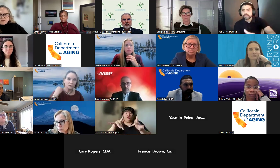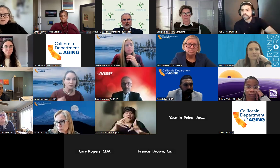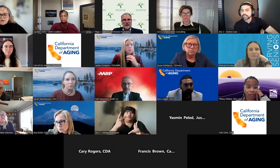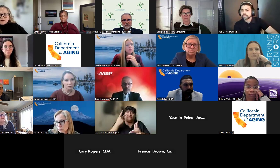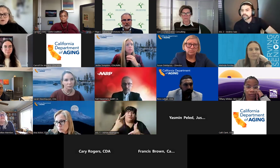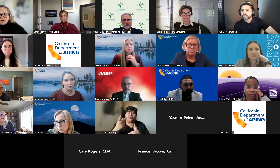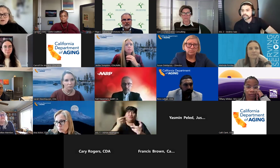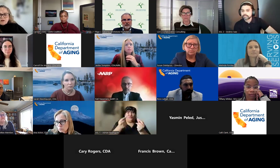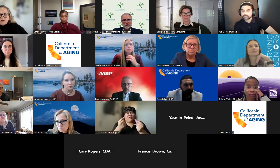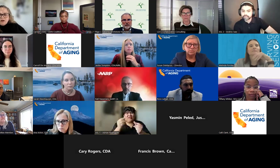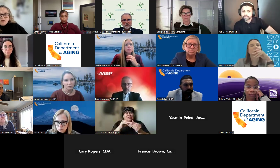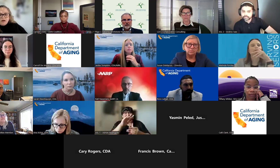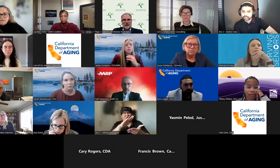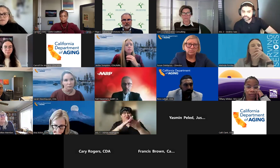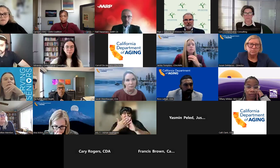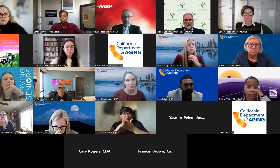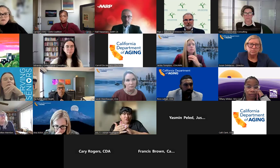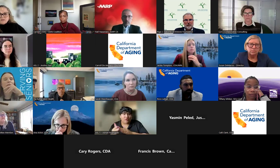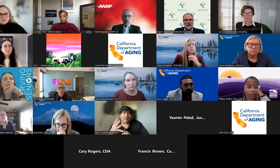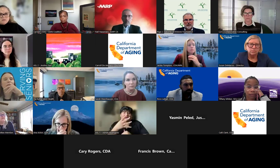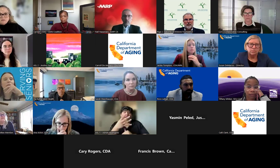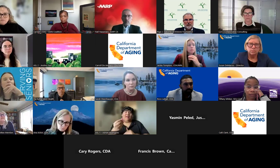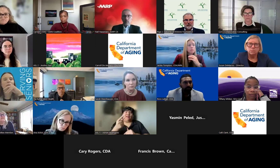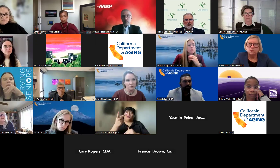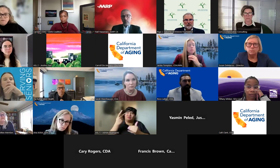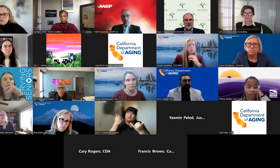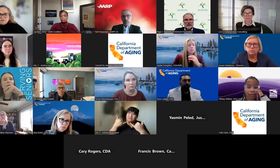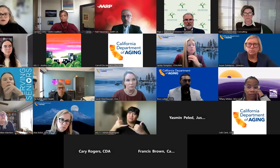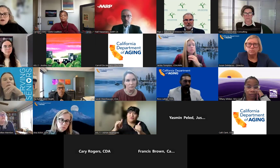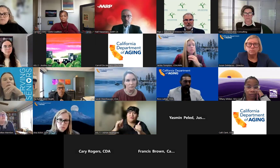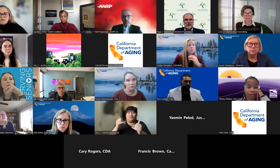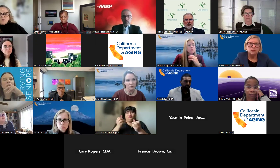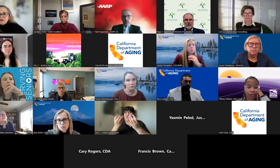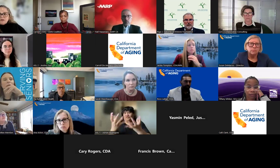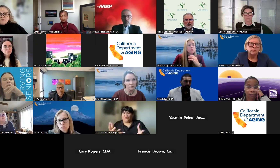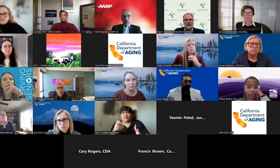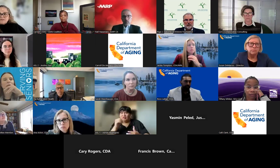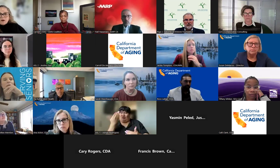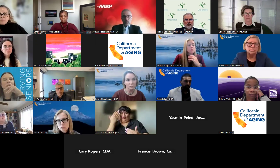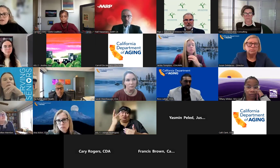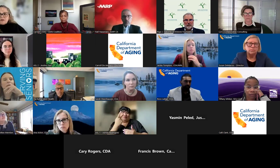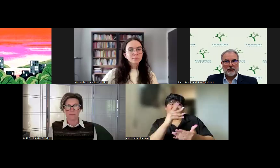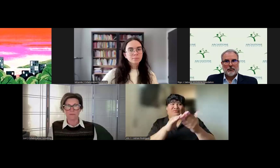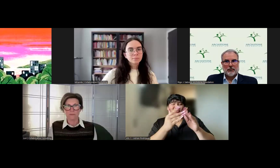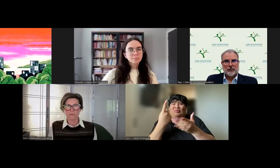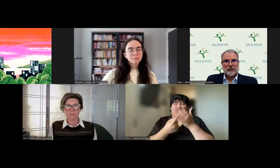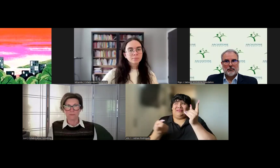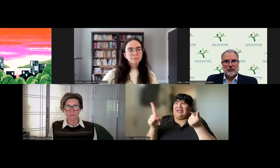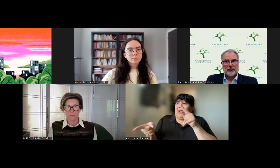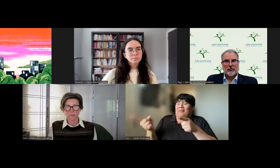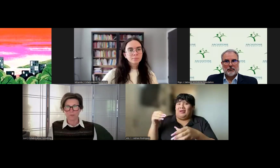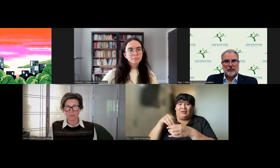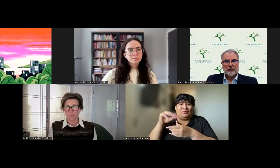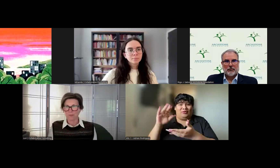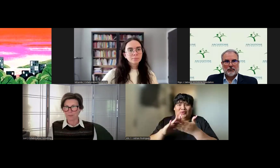doing things in their community, and then there's still several that have no idea that this is happening.